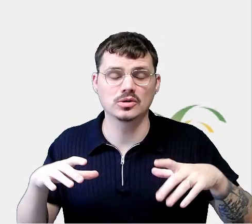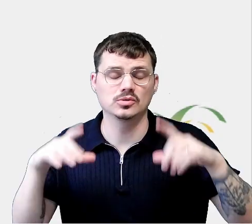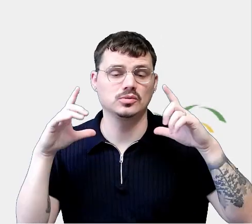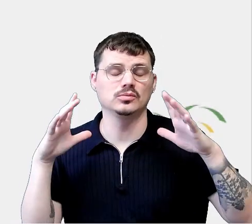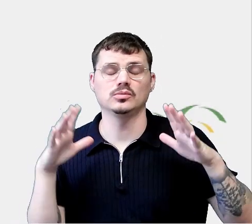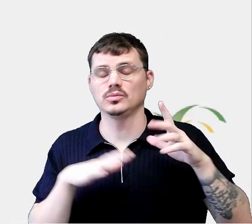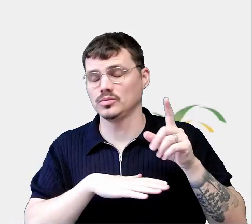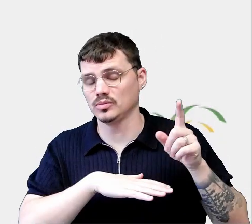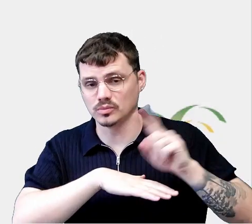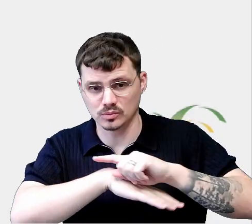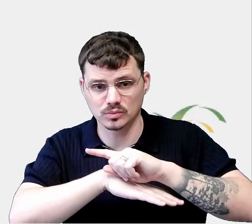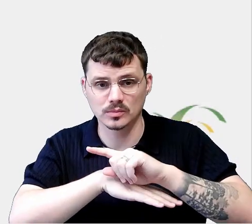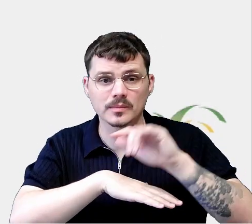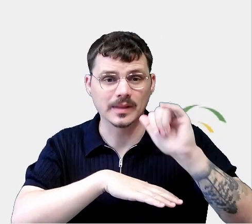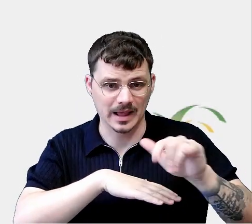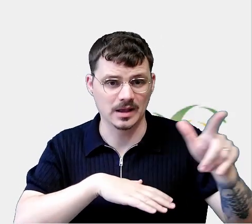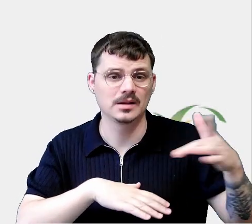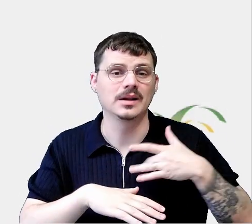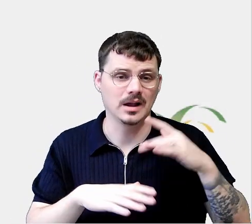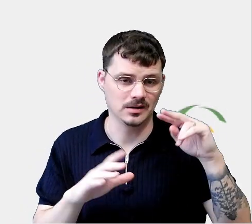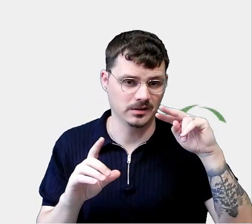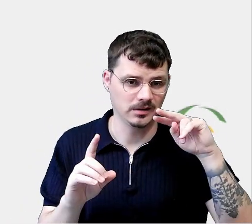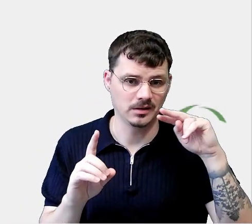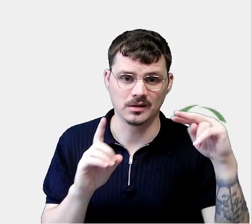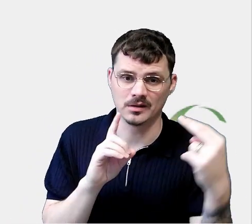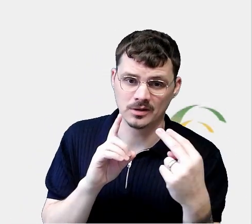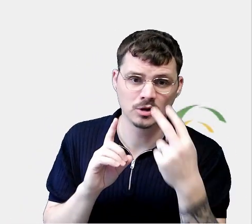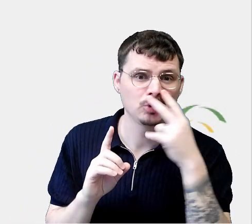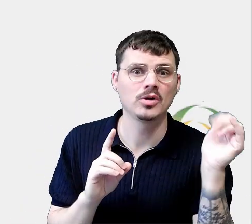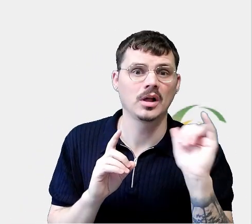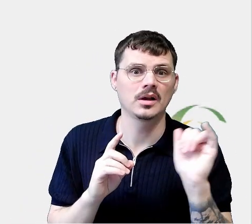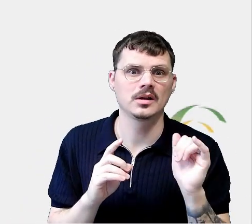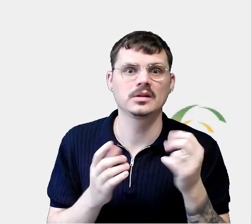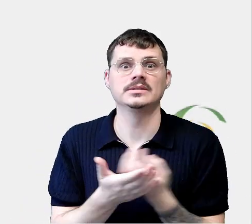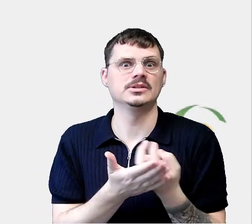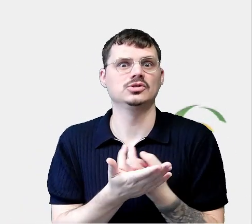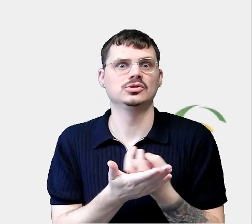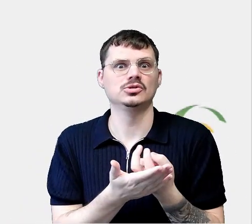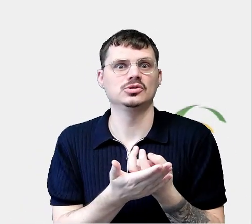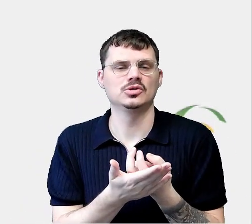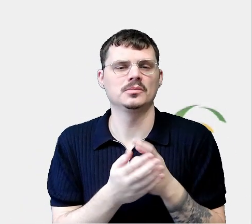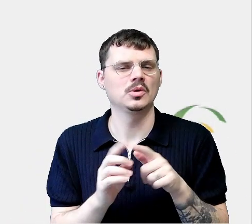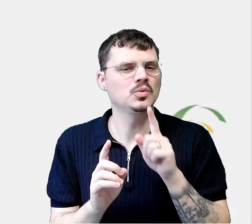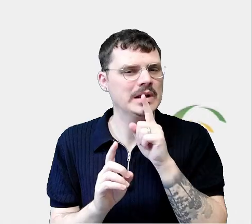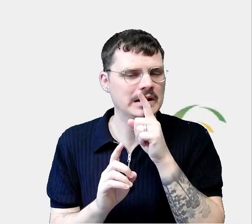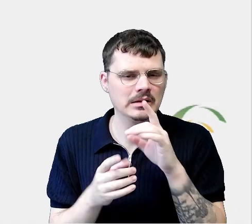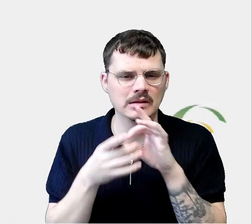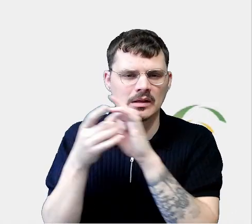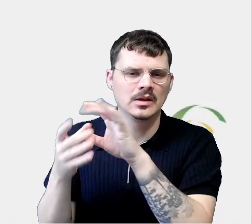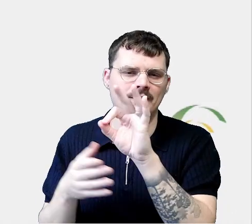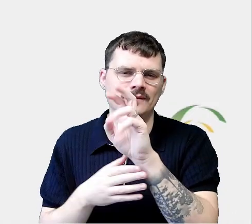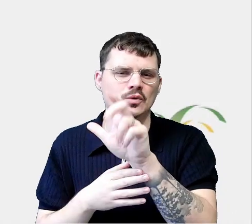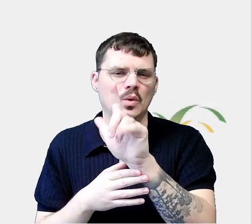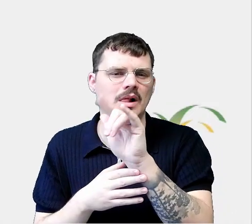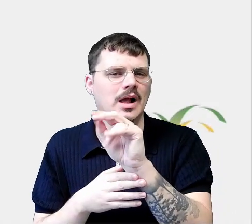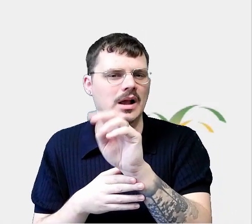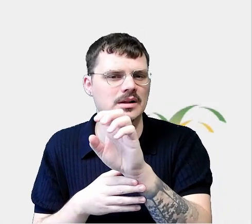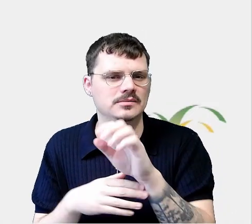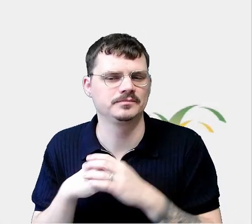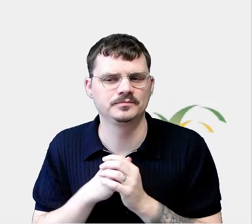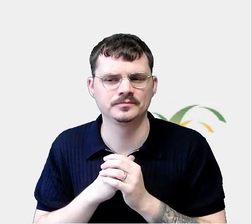can be easily thought to be seizure activity, but it's fuel line.